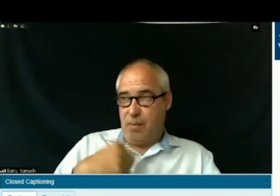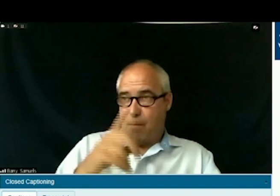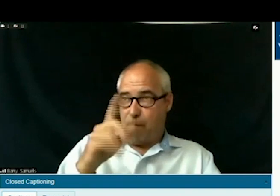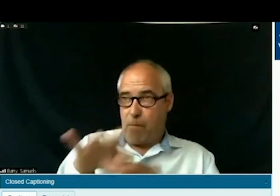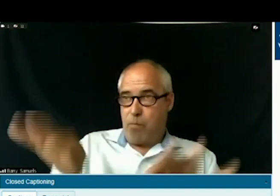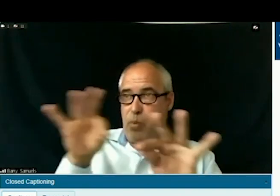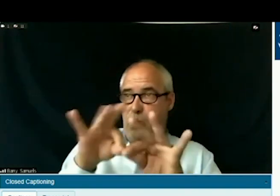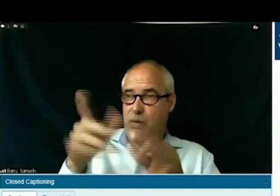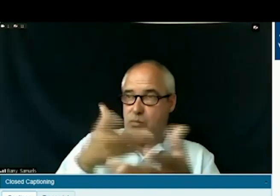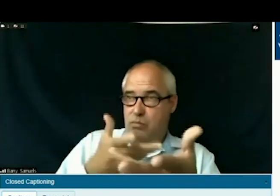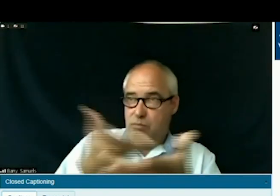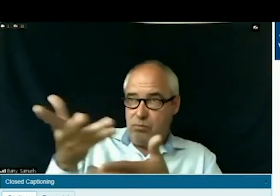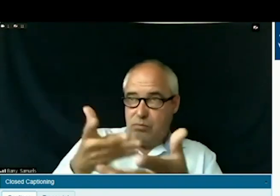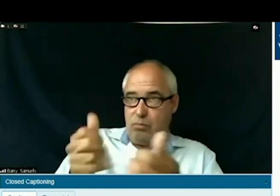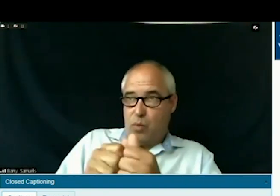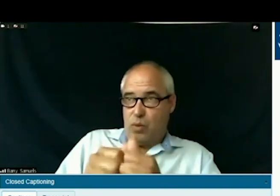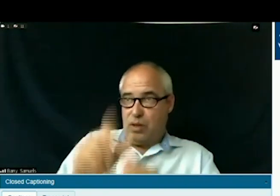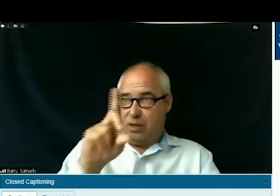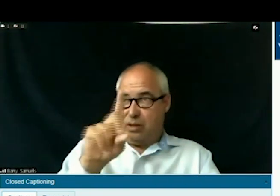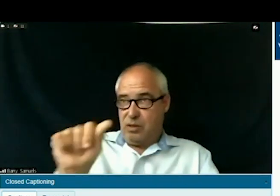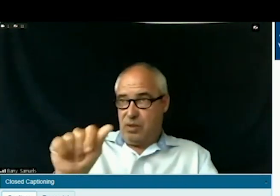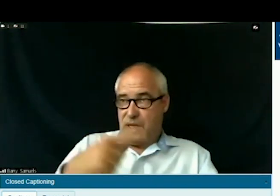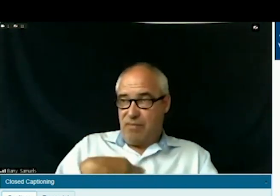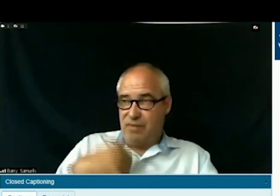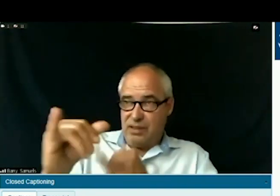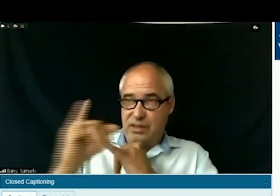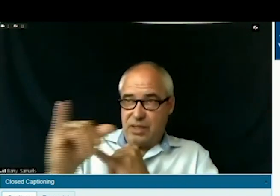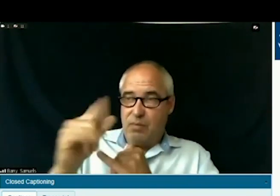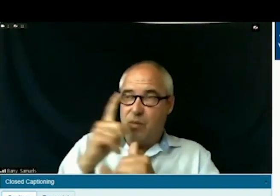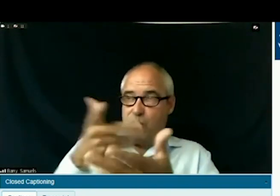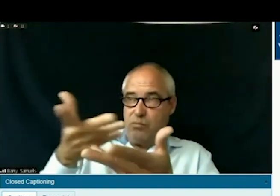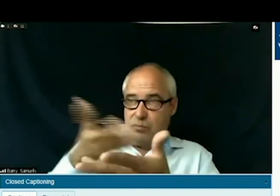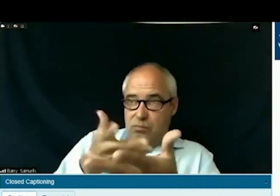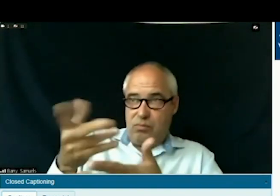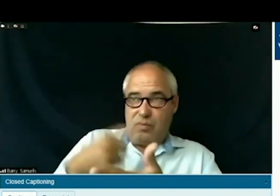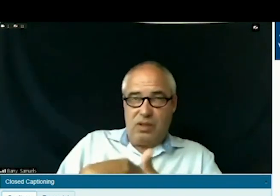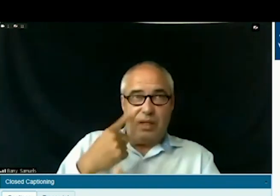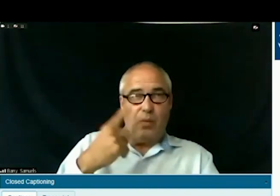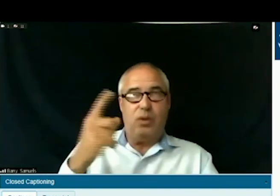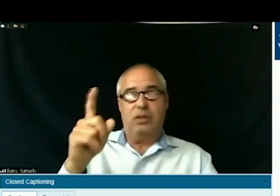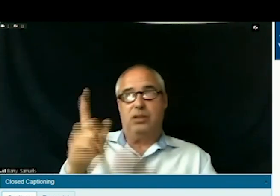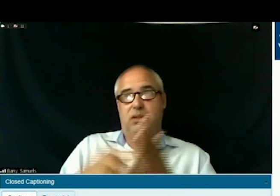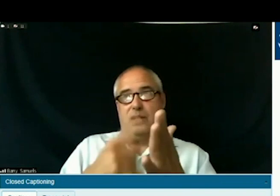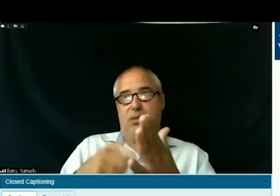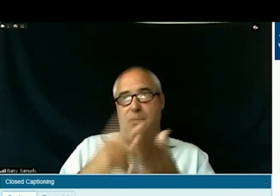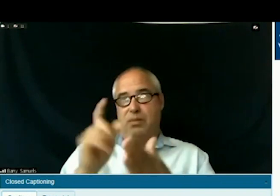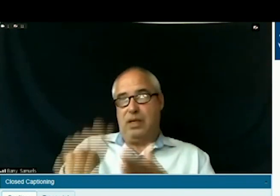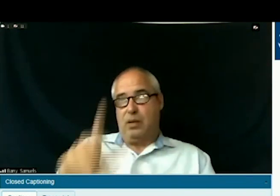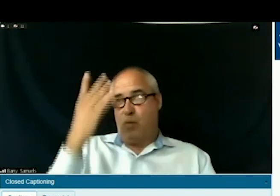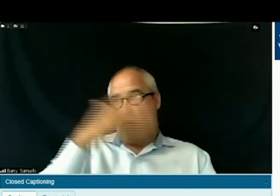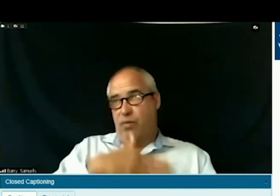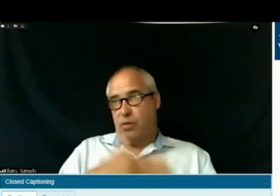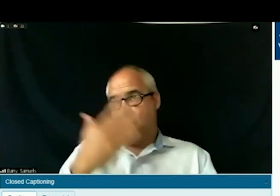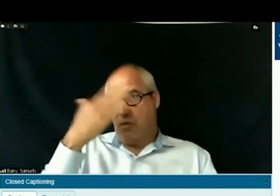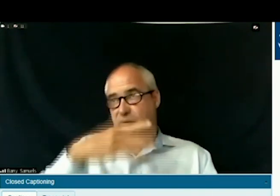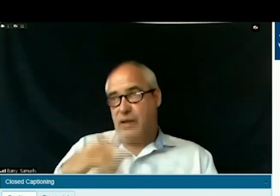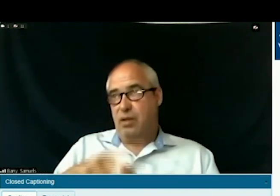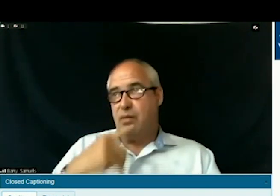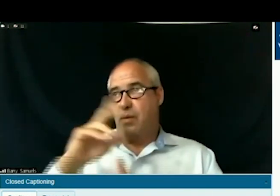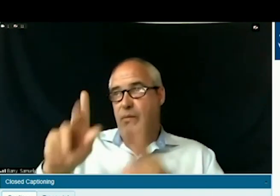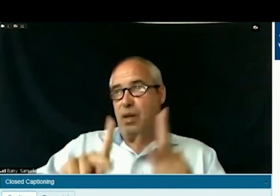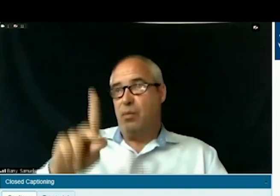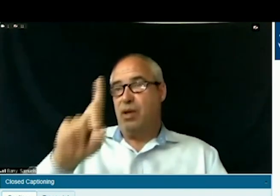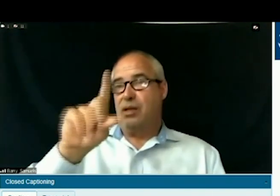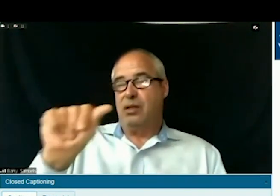the experience in navigating life. And I sometimes think we can overlook that. You know, people with disabilities are